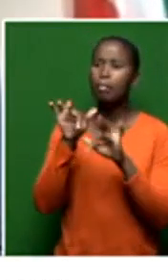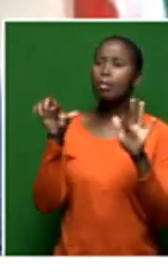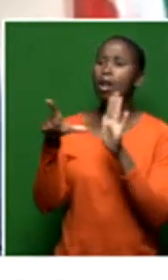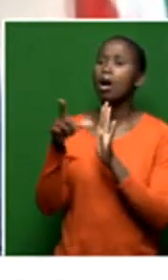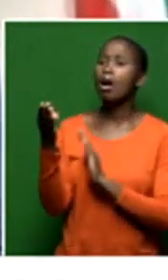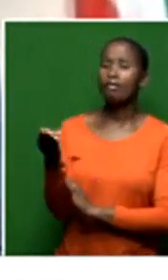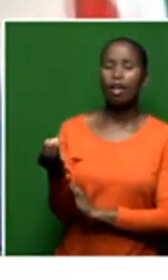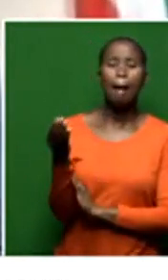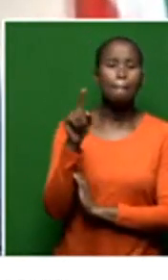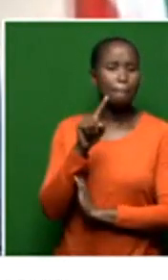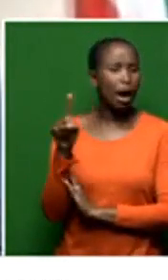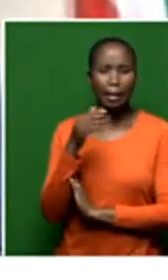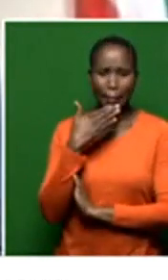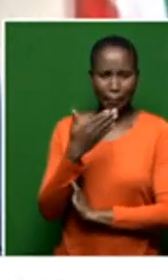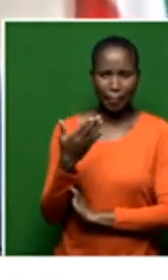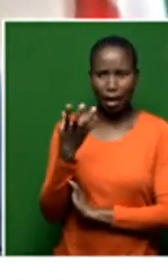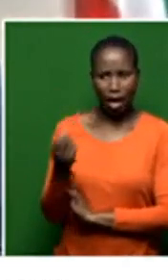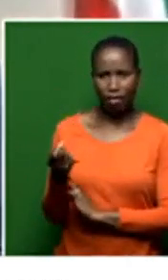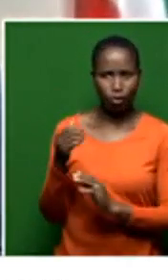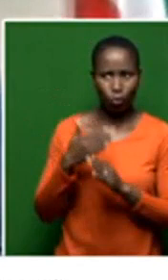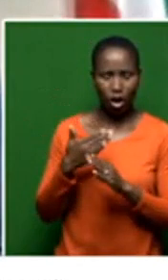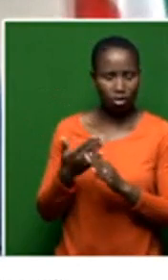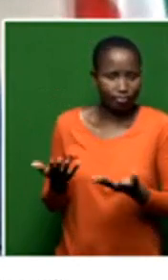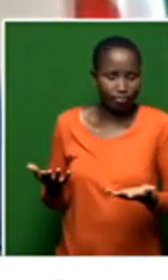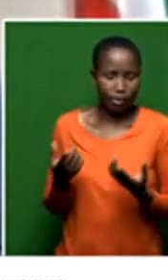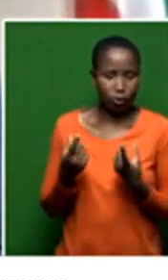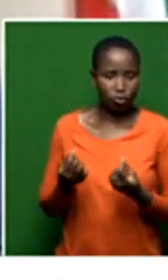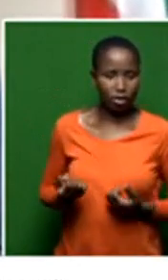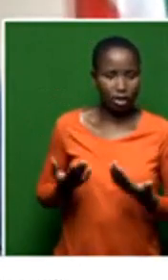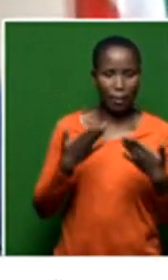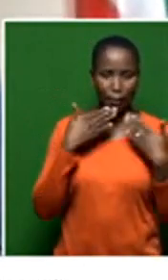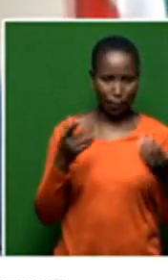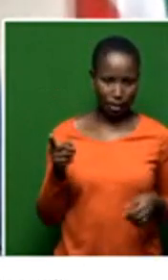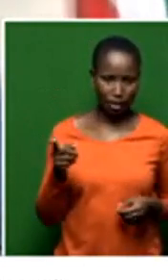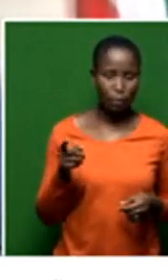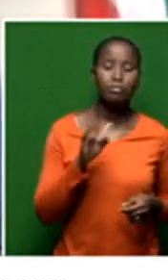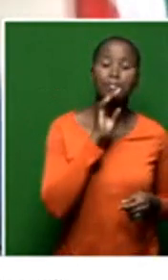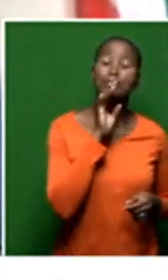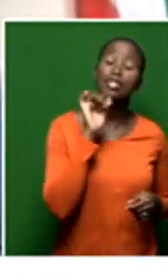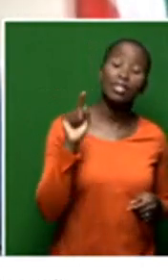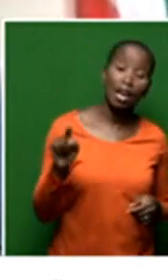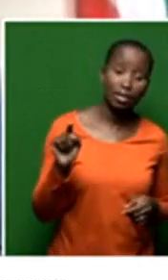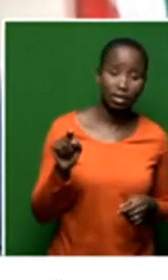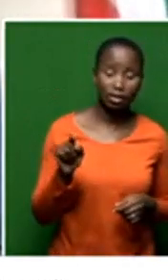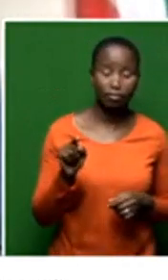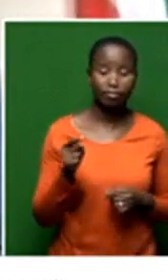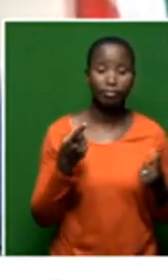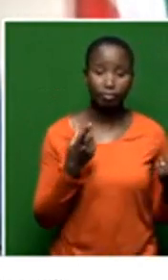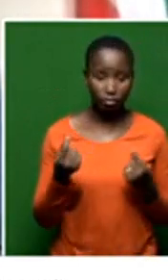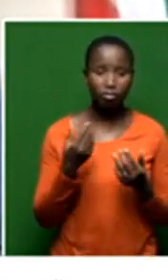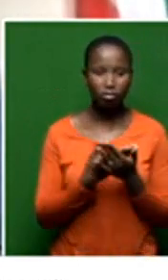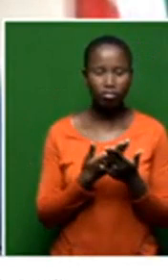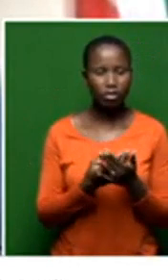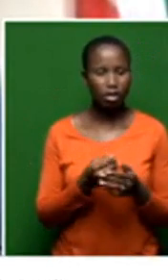They just sit on spectrum and do not render or roll out services. And that directly,